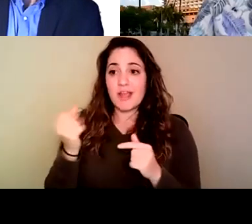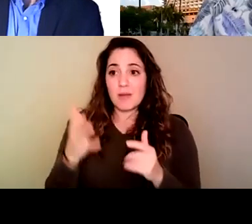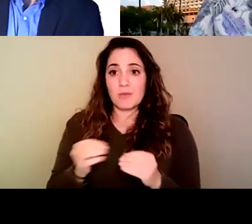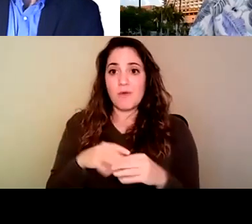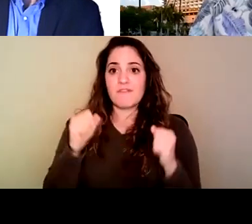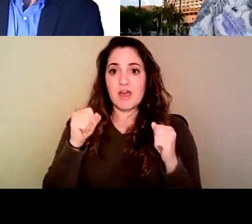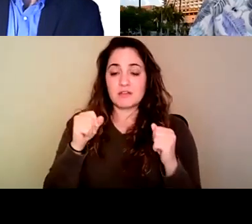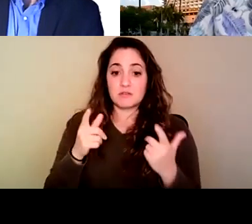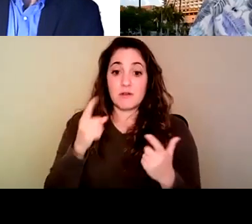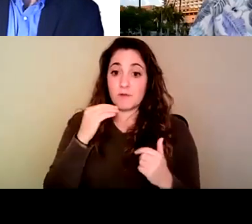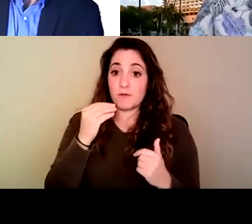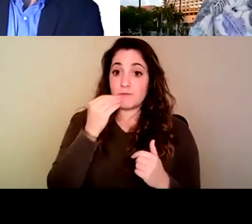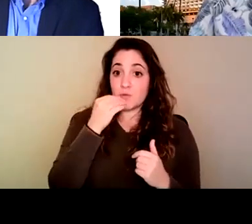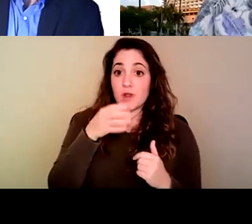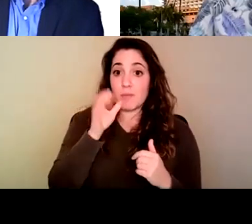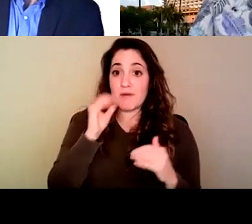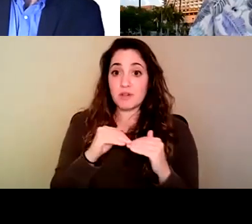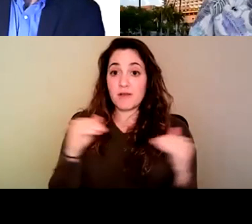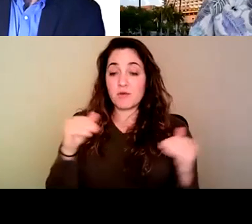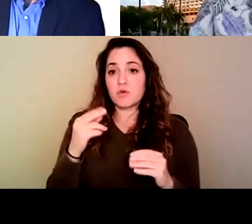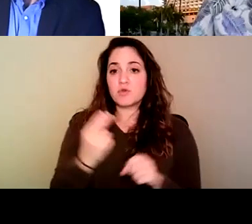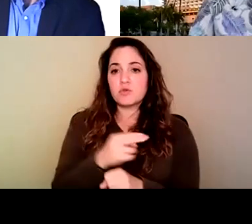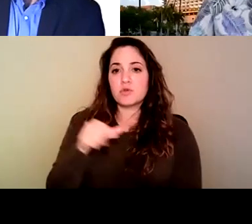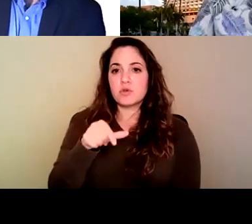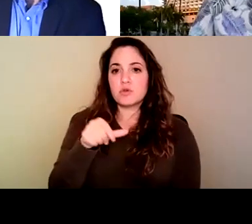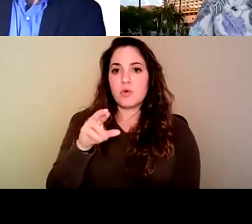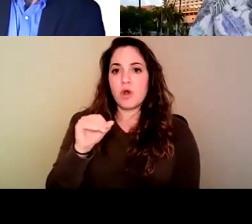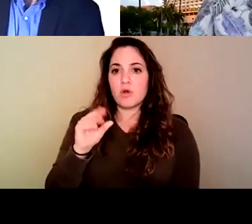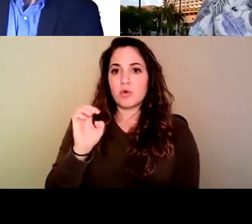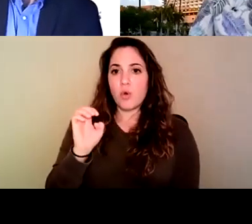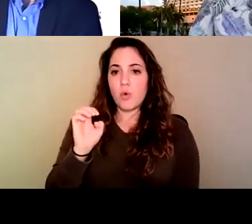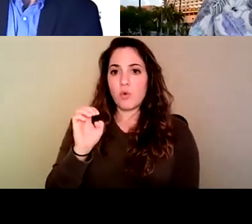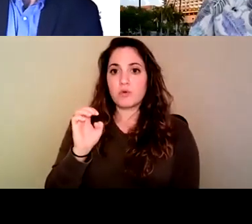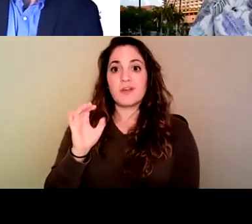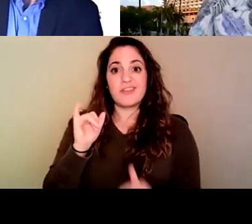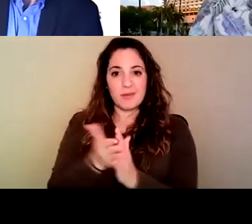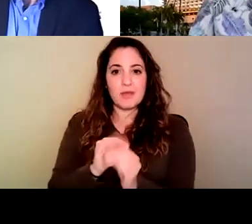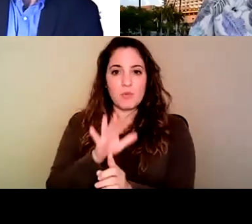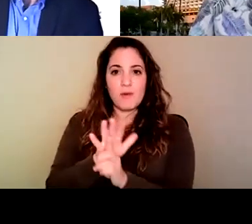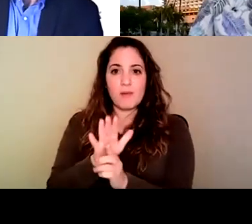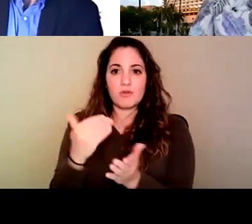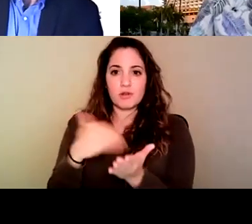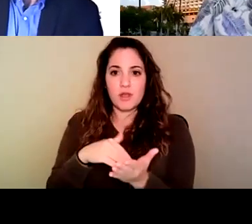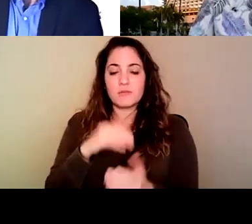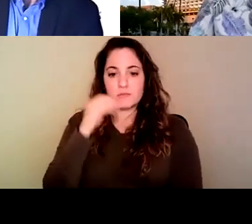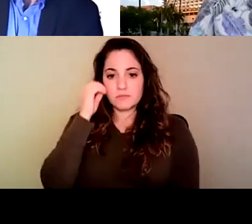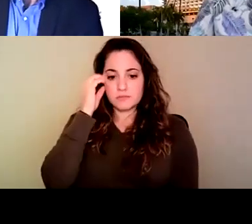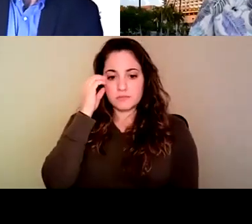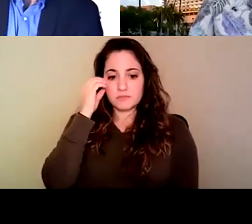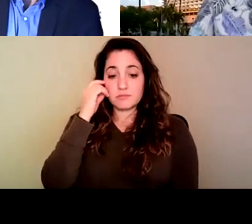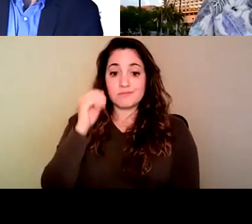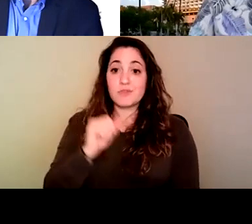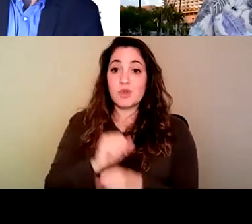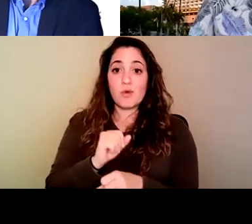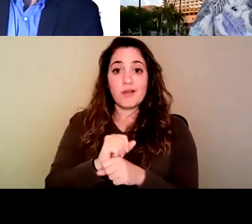level, QR codes and technology have, you know, found a resurgence. You know, working at